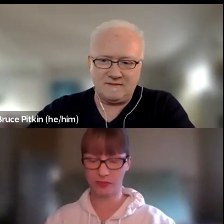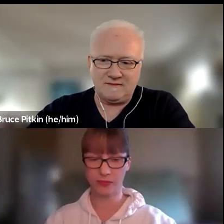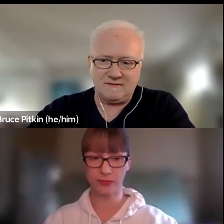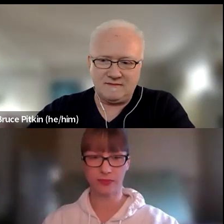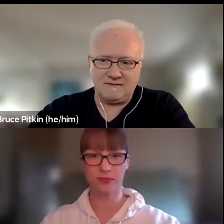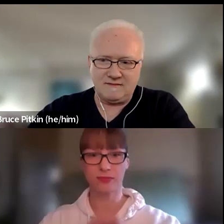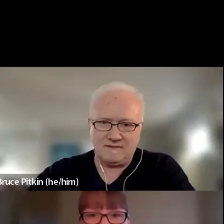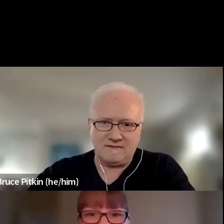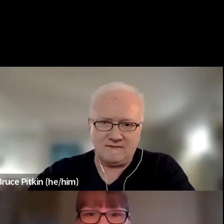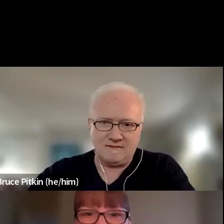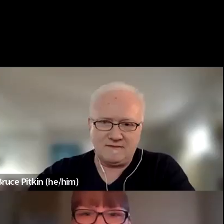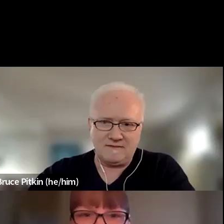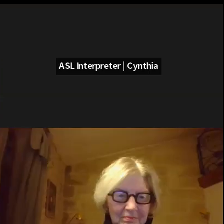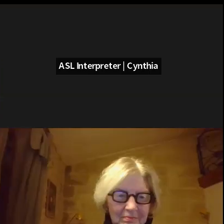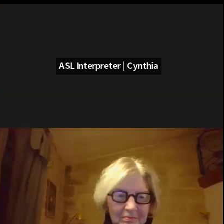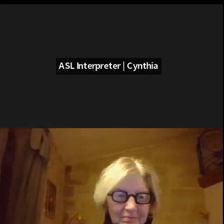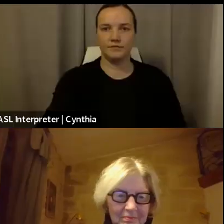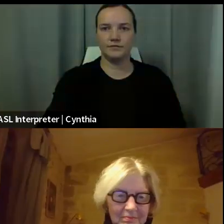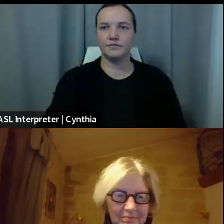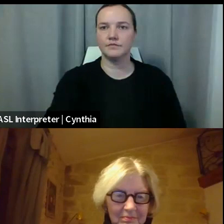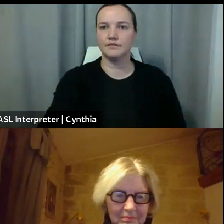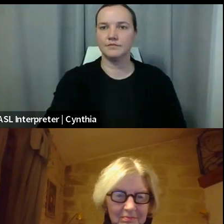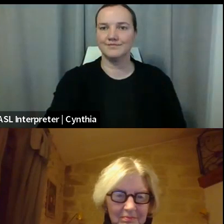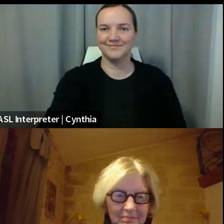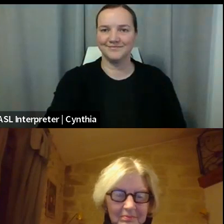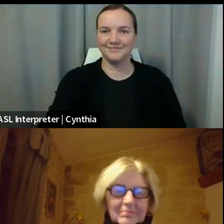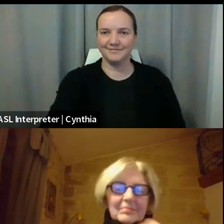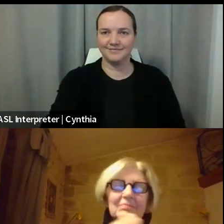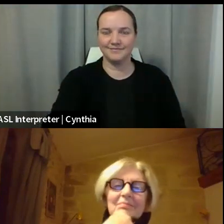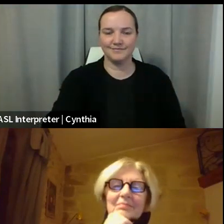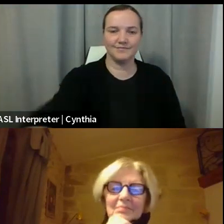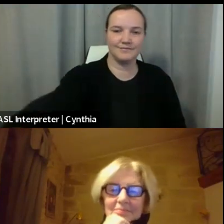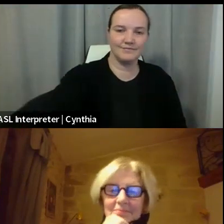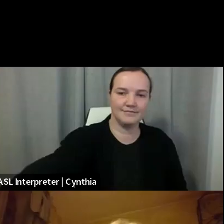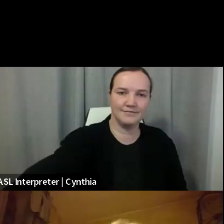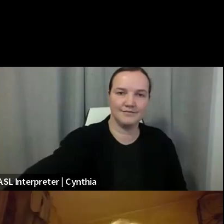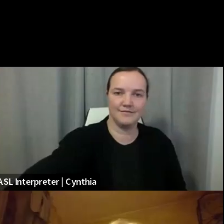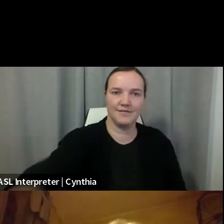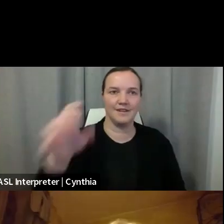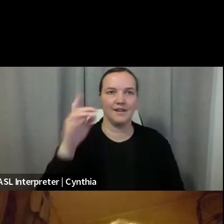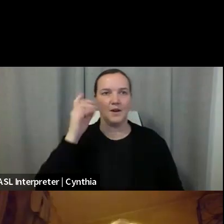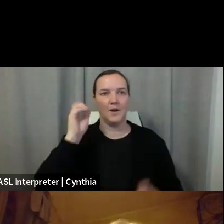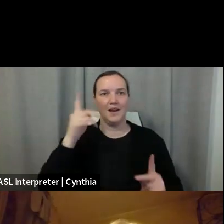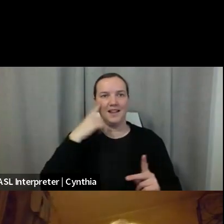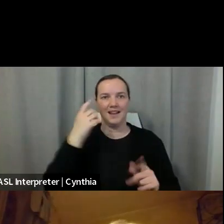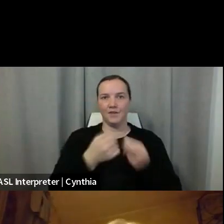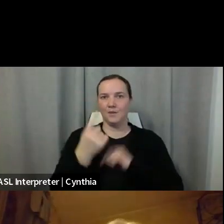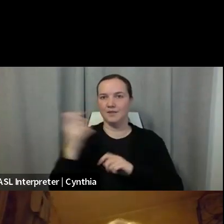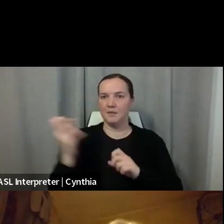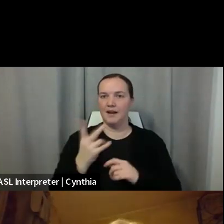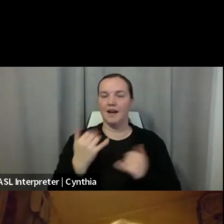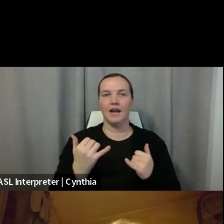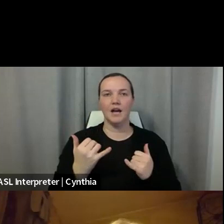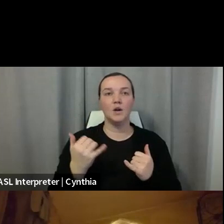I think we have everyone back now. Everyone's been floated back in. Great, thank you for that. Just so you know, in